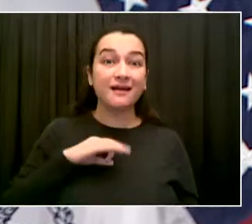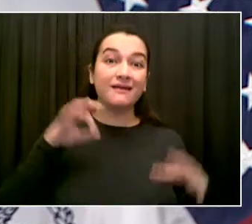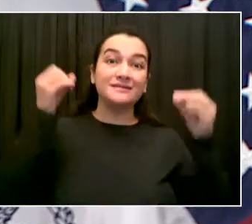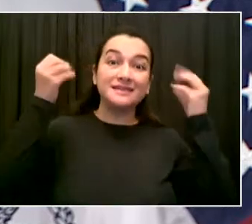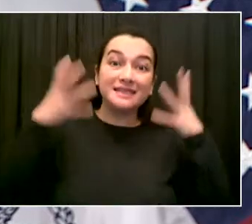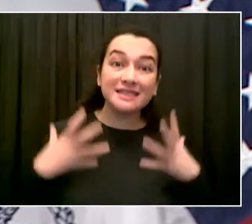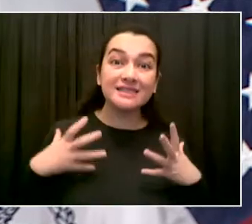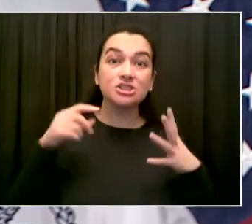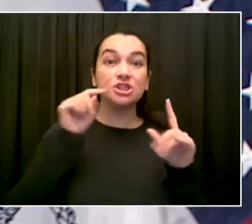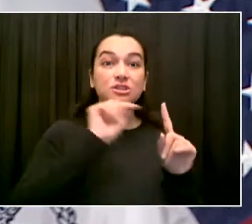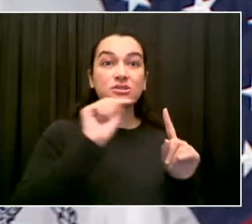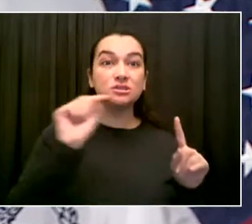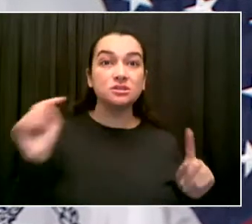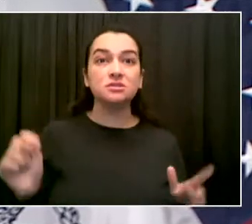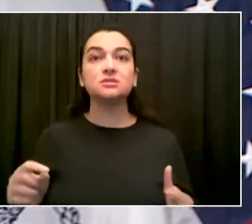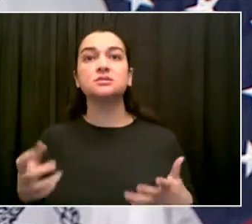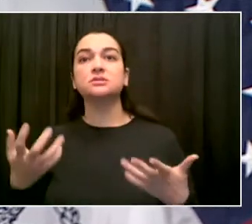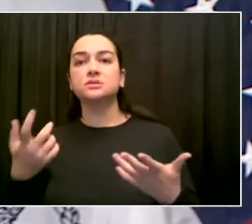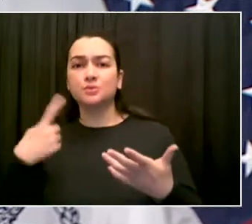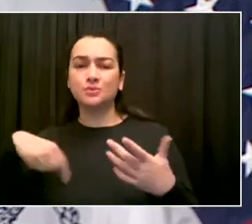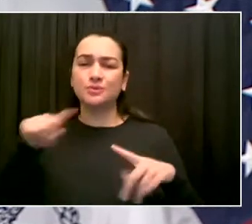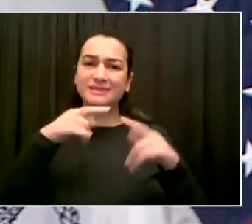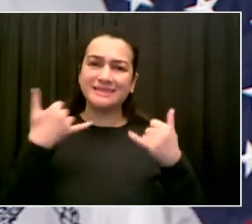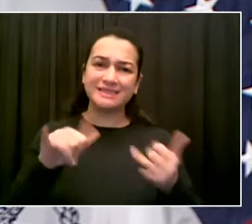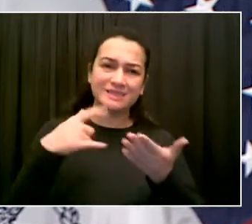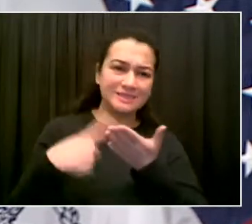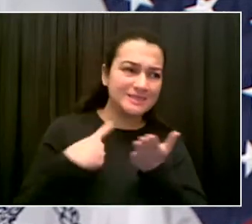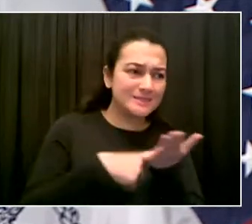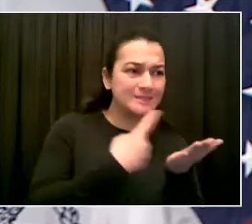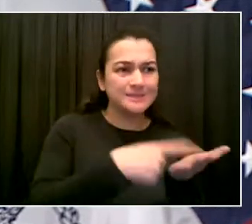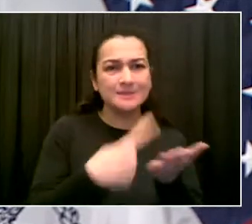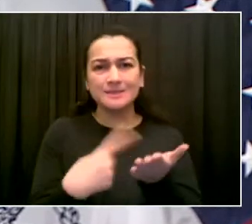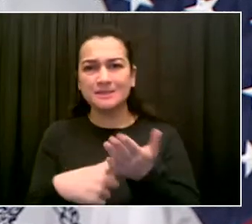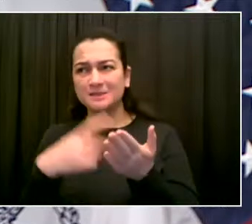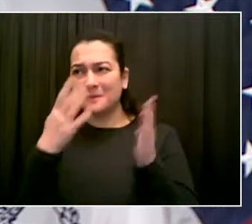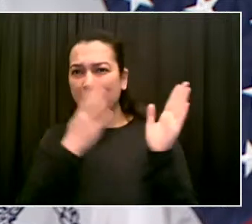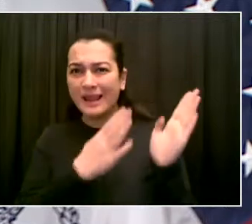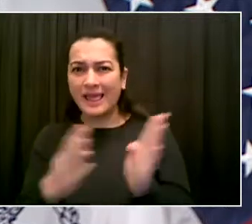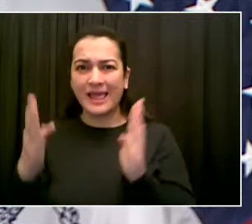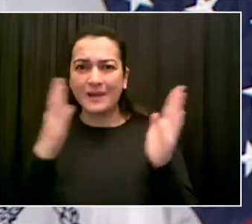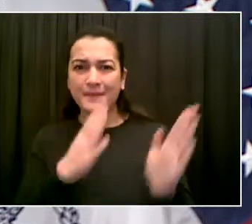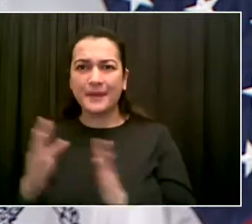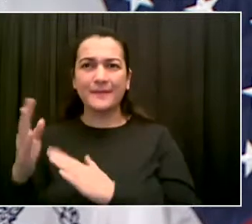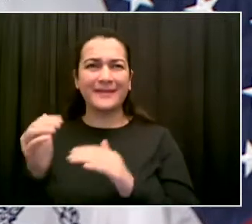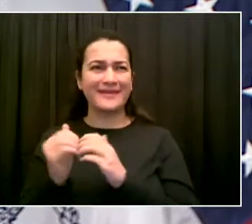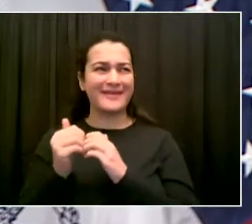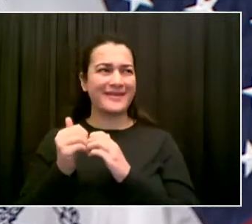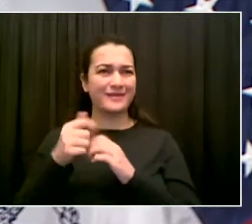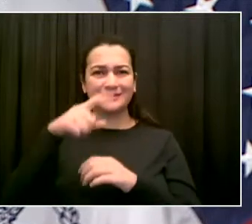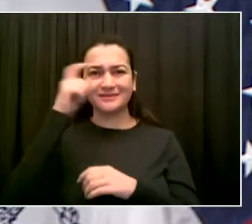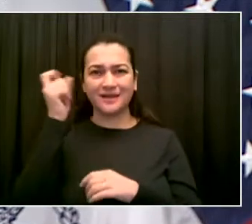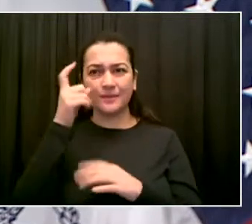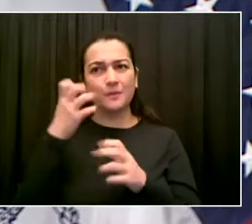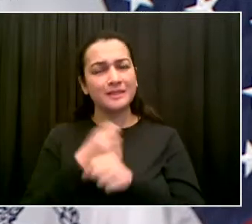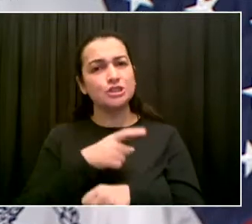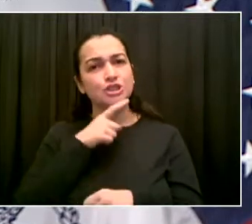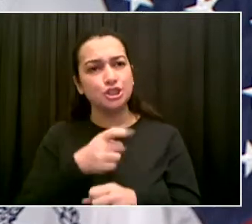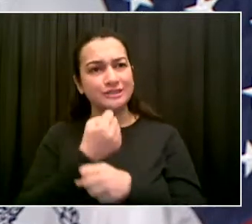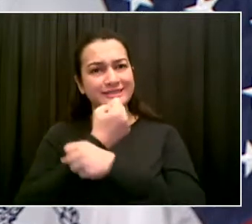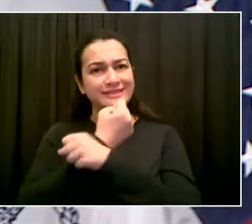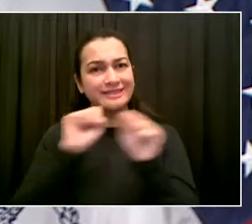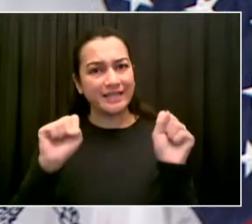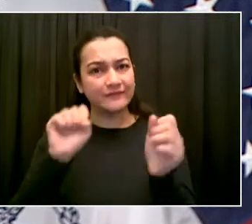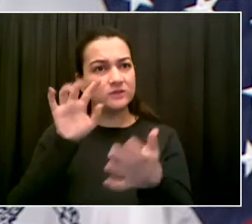healthcare professionals. We set a gold standard from the beginning. We said we would take the best healthcare practices from around the